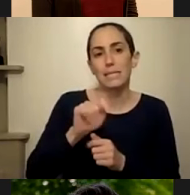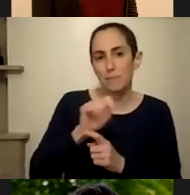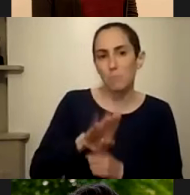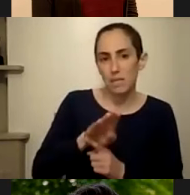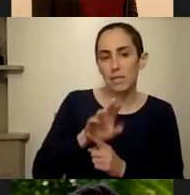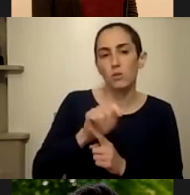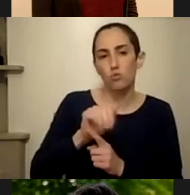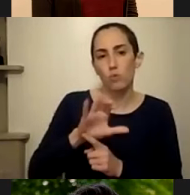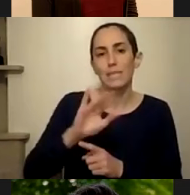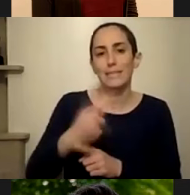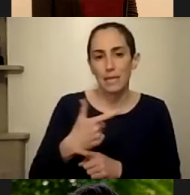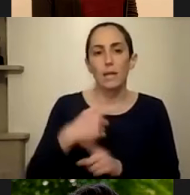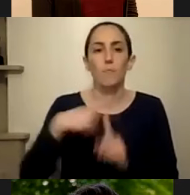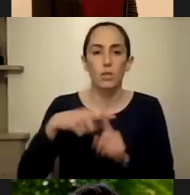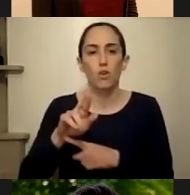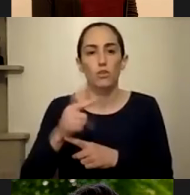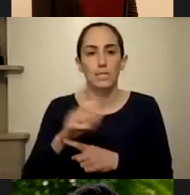of with RGC markers.